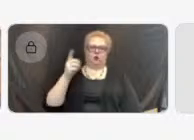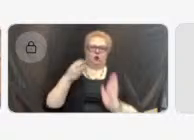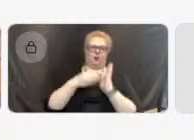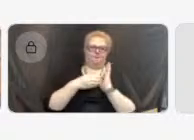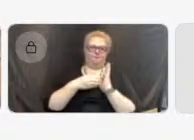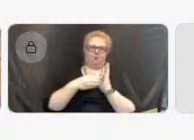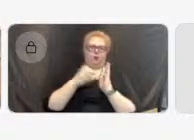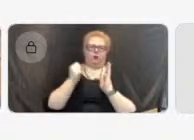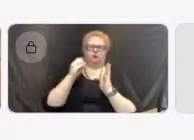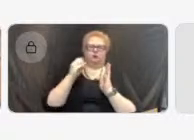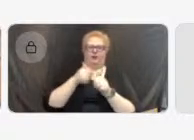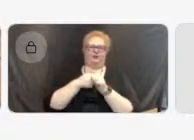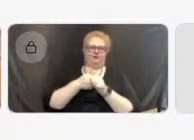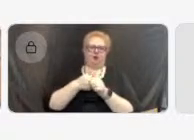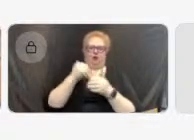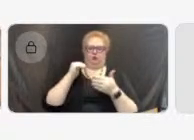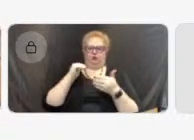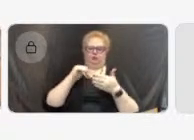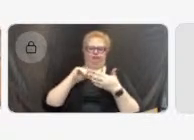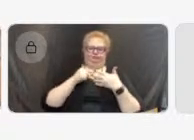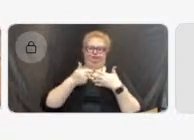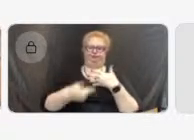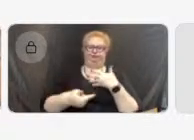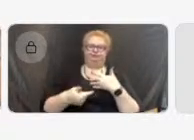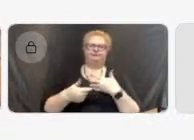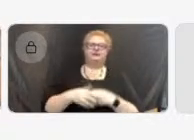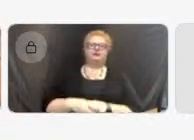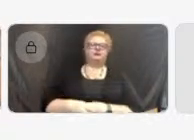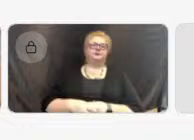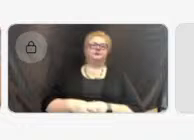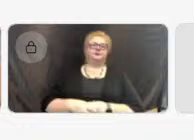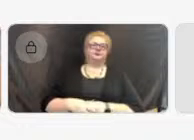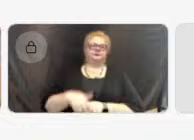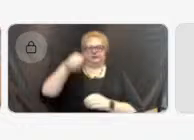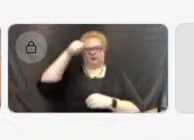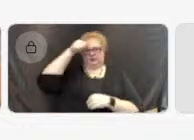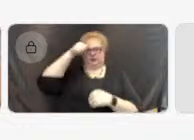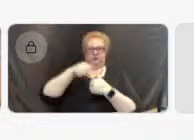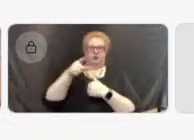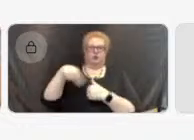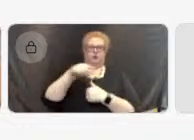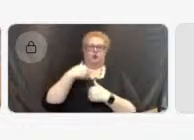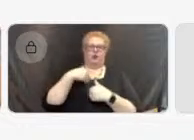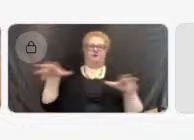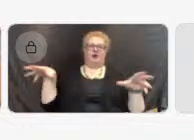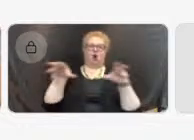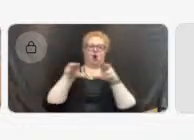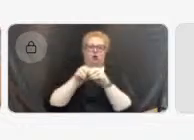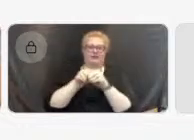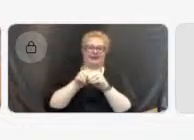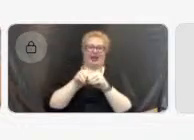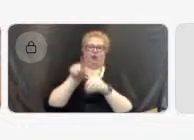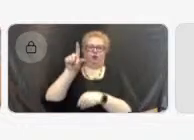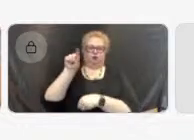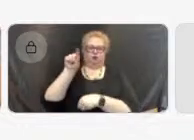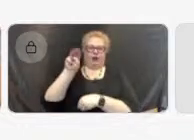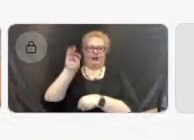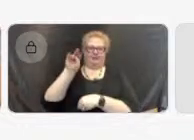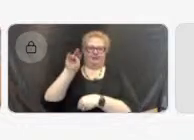the order that I had them in. So remember, opposition, y'all have 20 minutes as a collective,